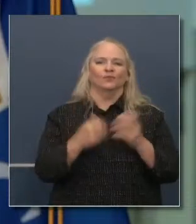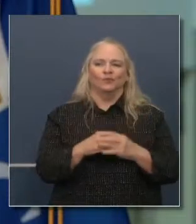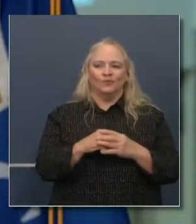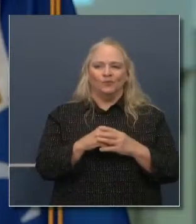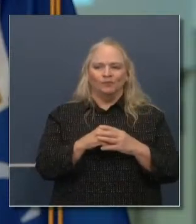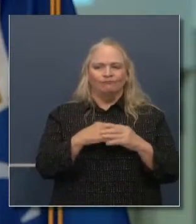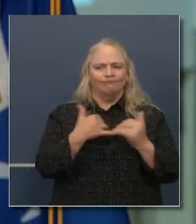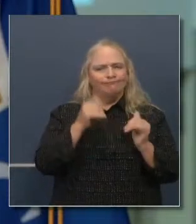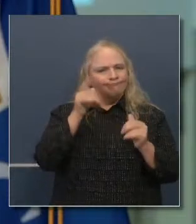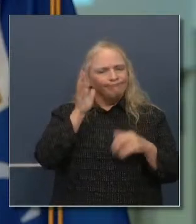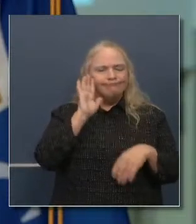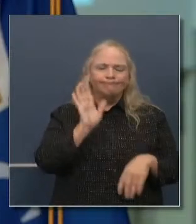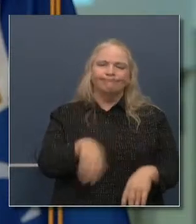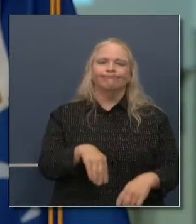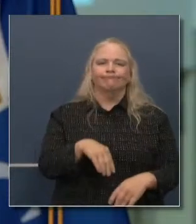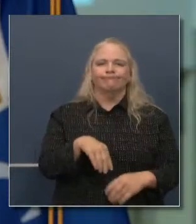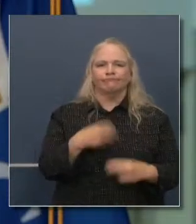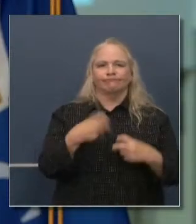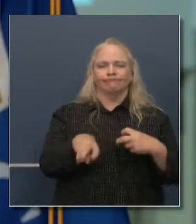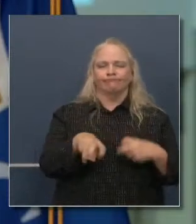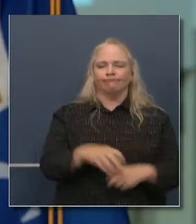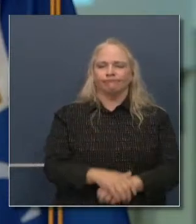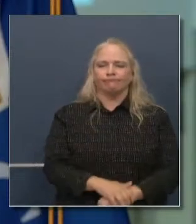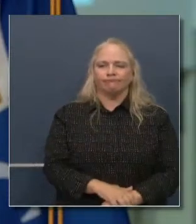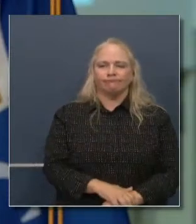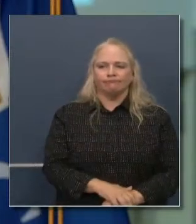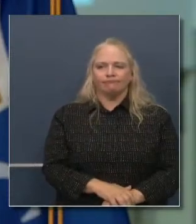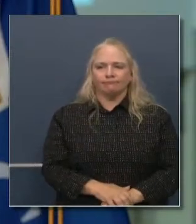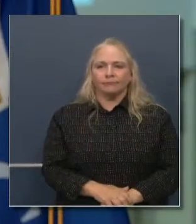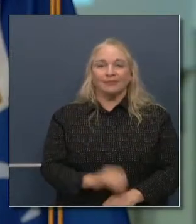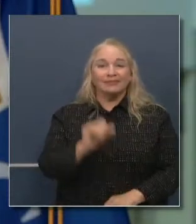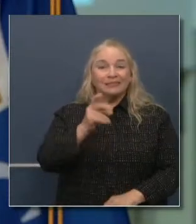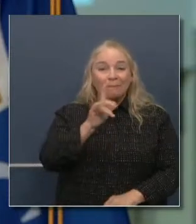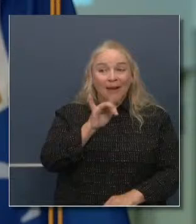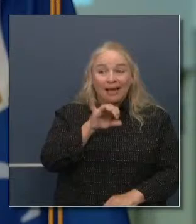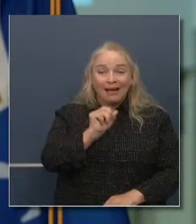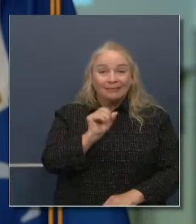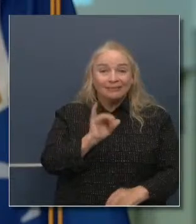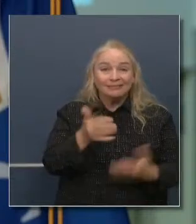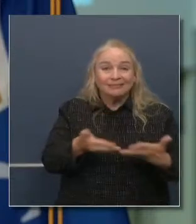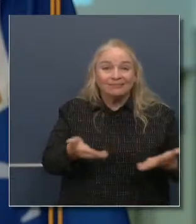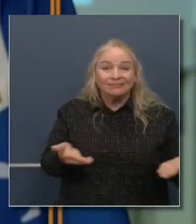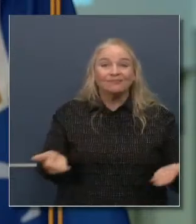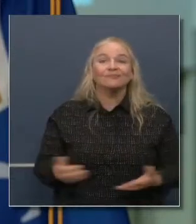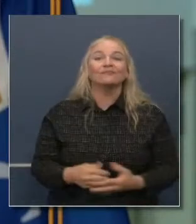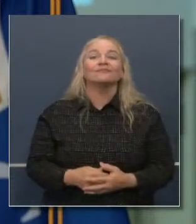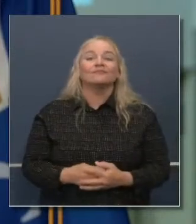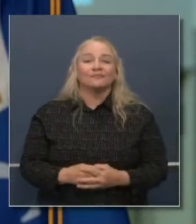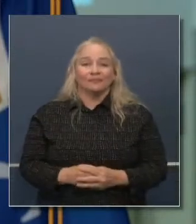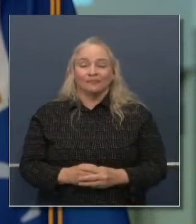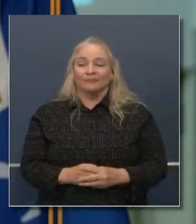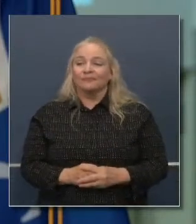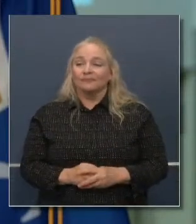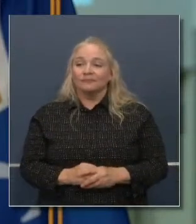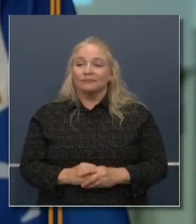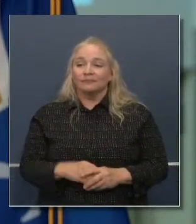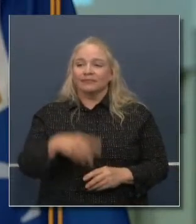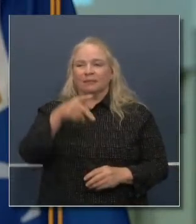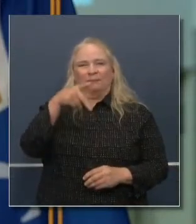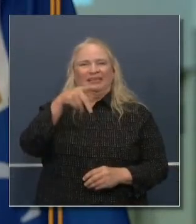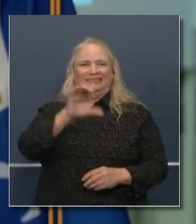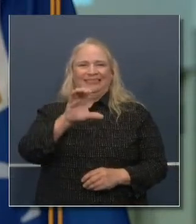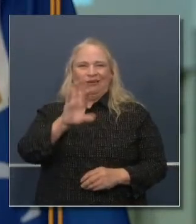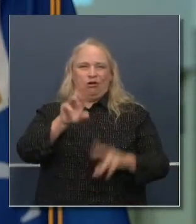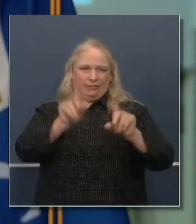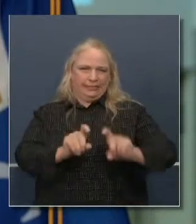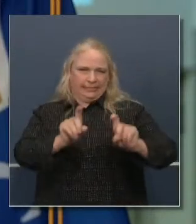stubborn, issues related to supplies that once again are presenting themselves, particularly in the PCR tests as